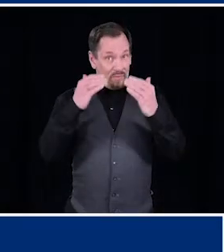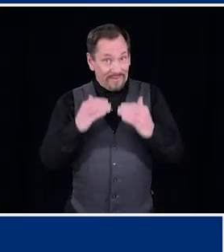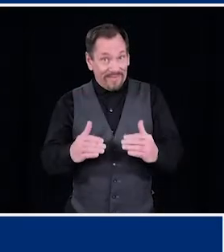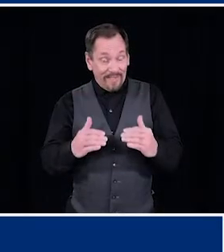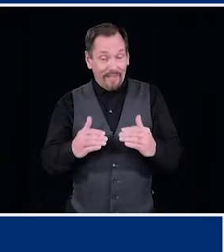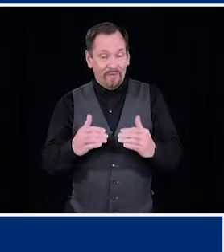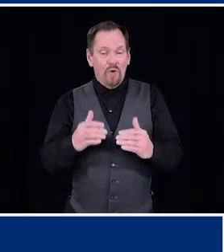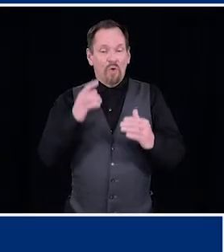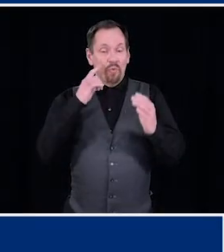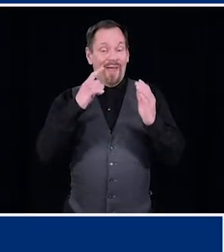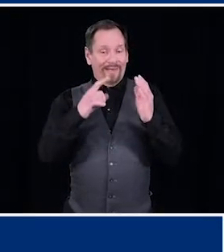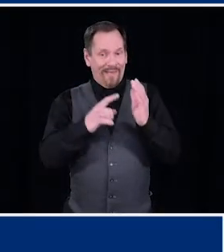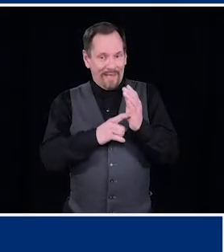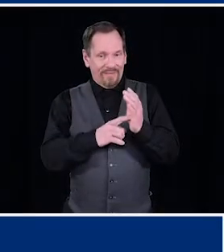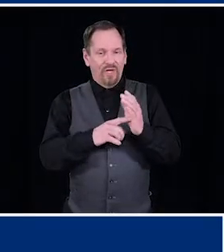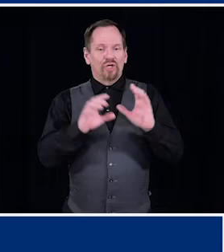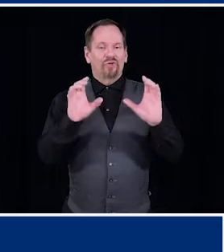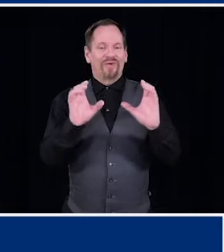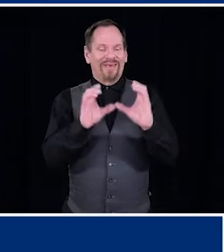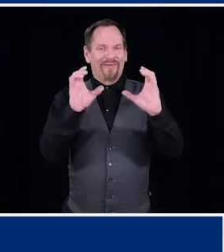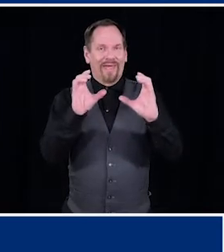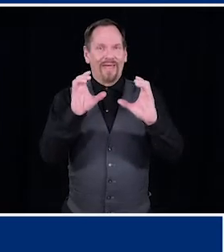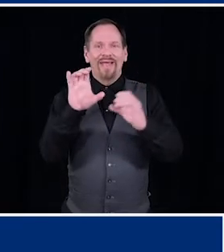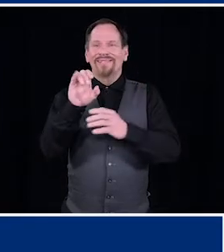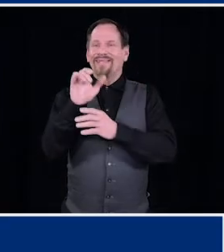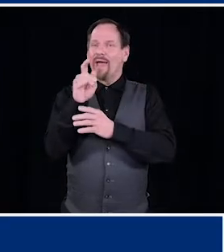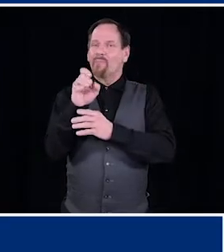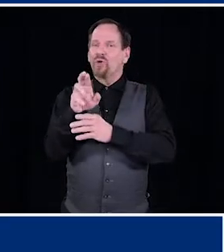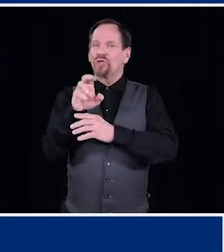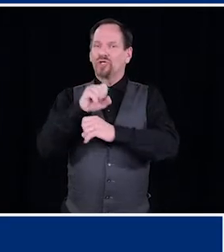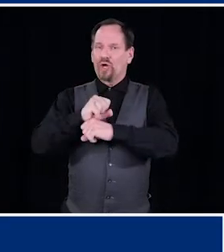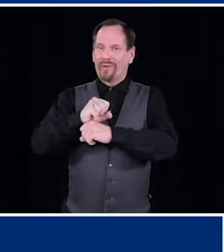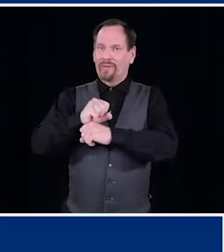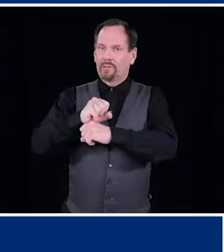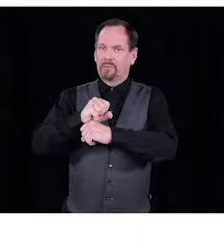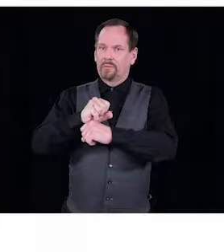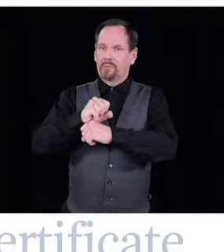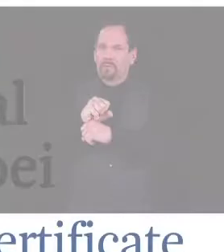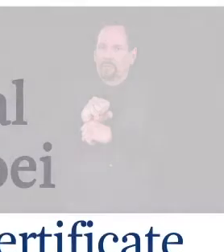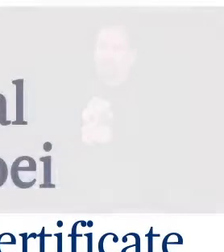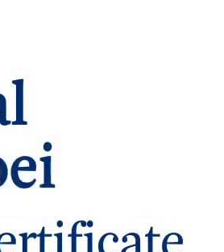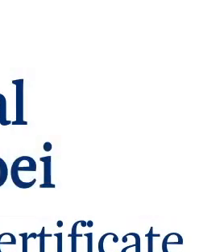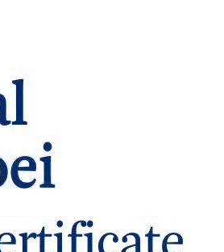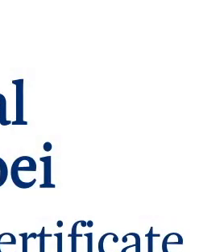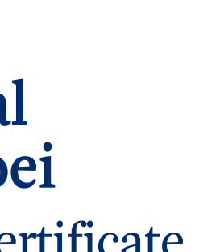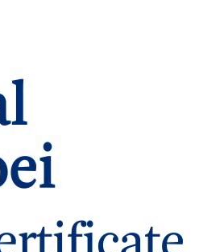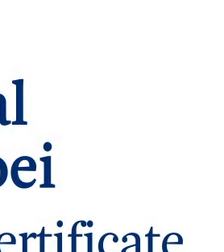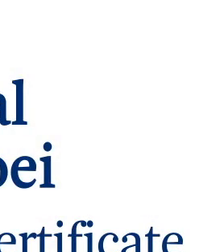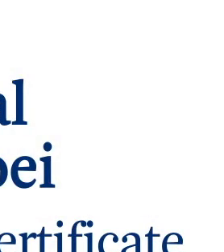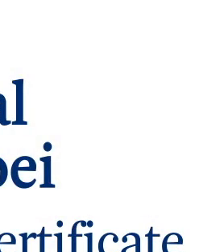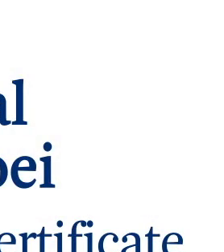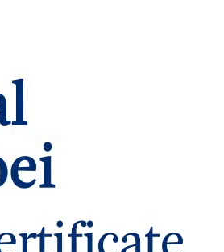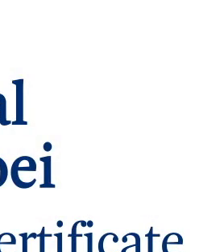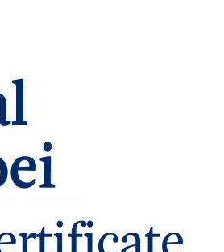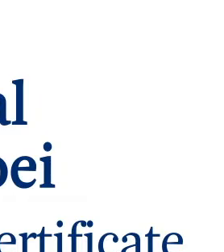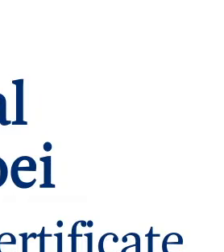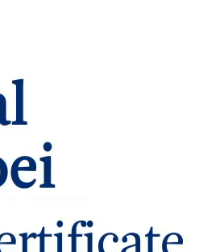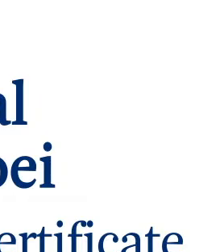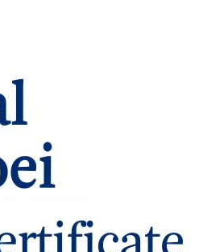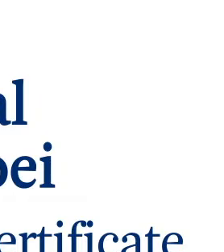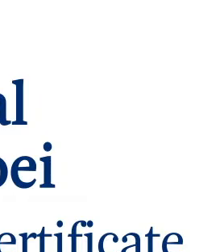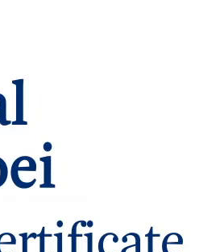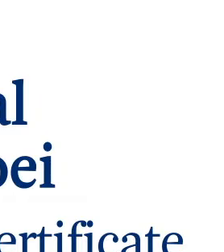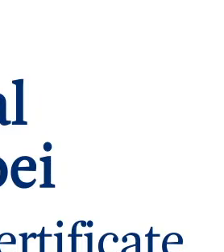Now we will proceed with the recognizing of the certificate in cybersecurity. Mashal